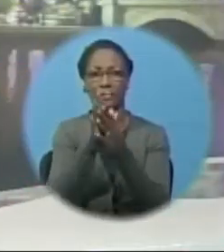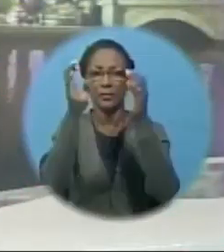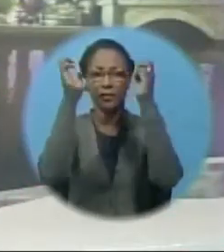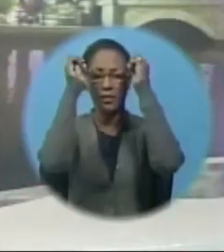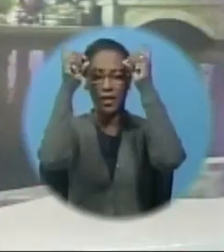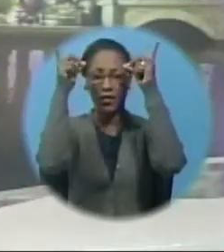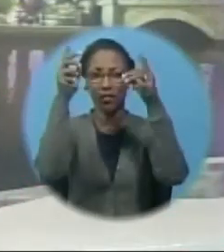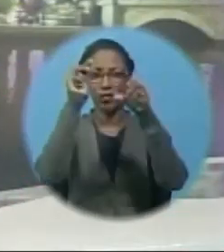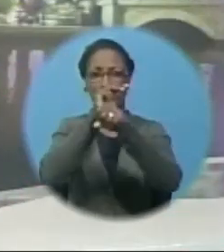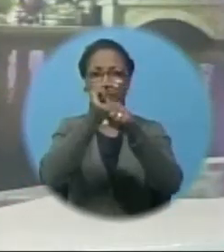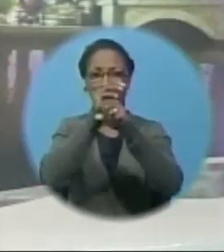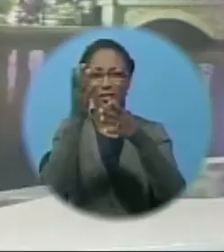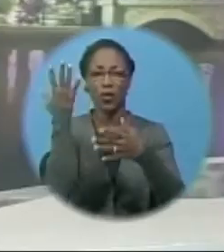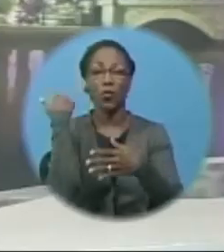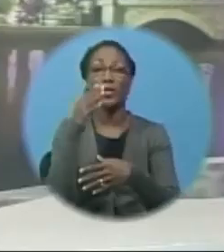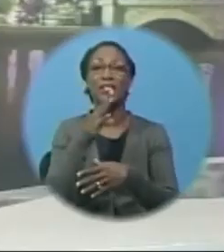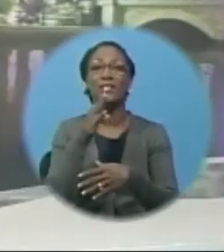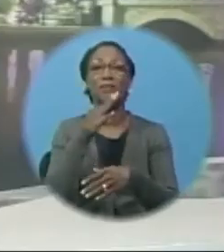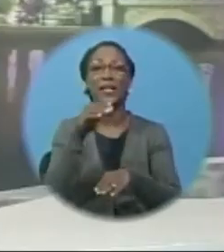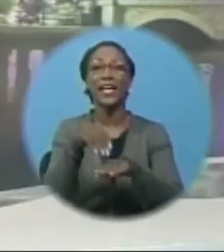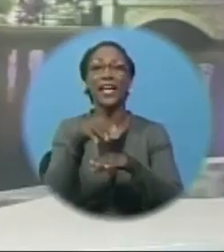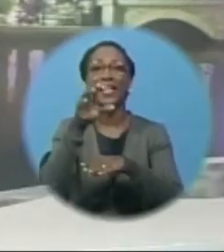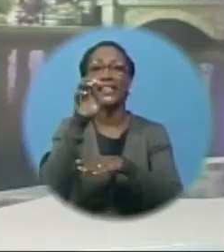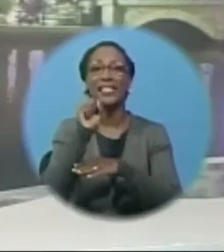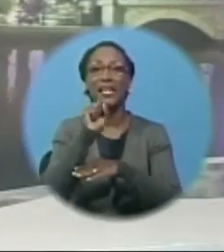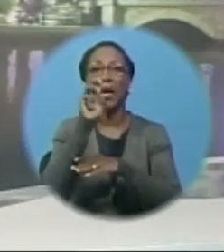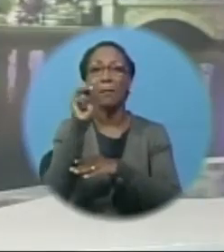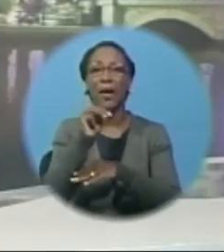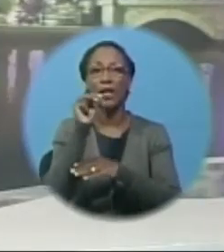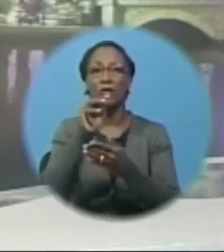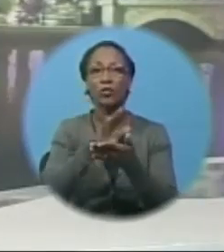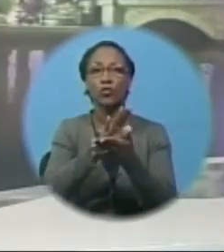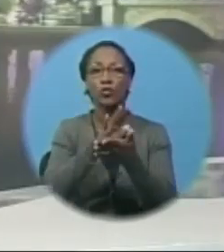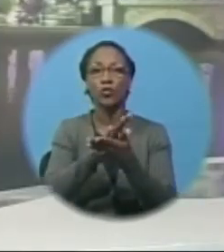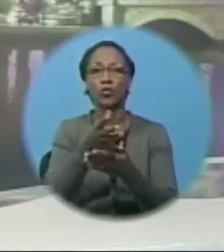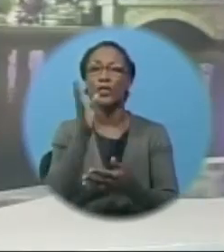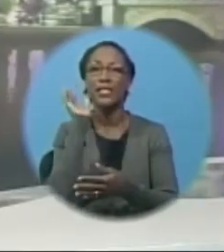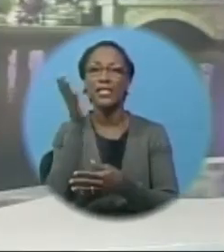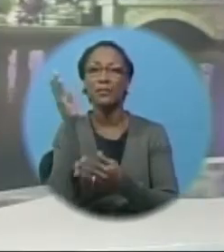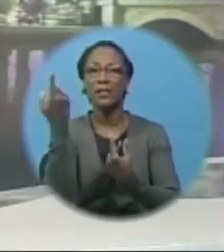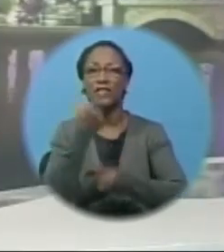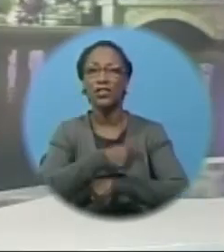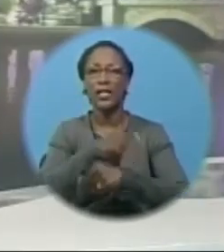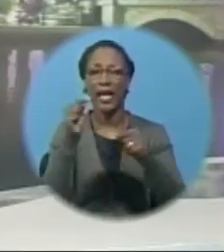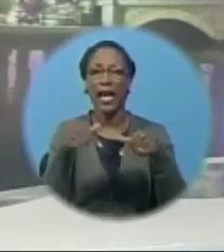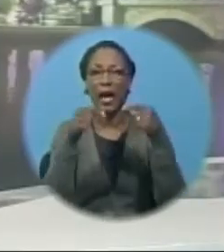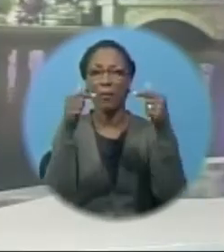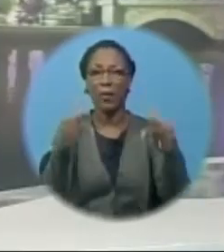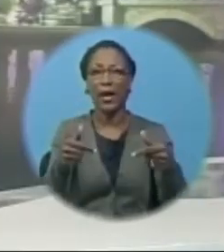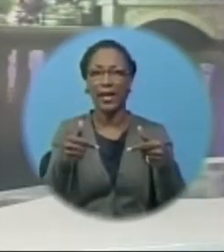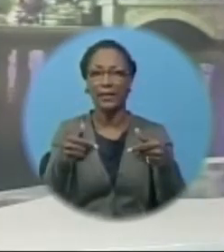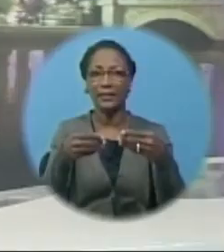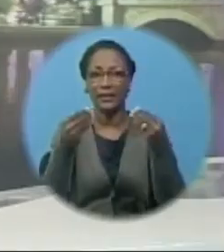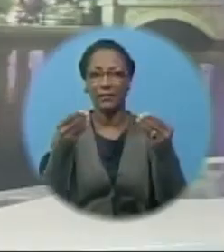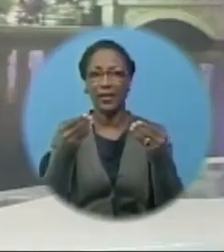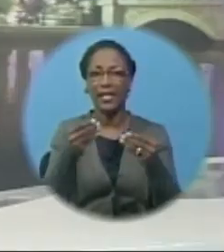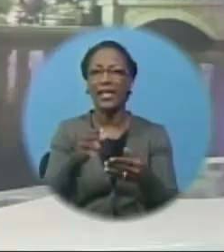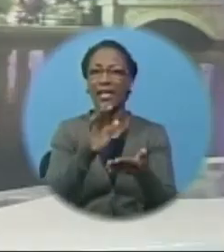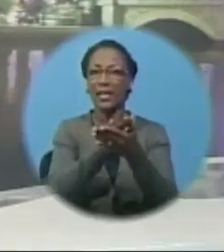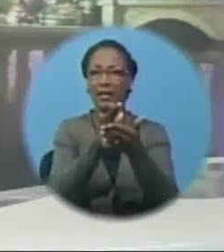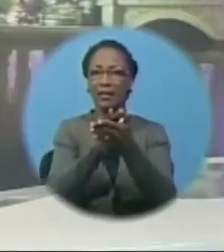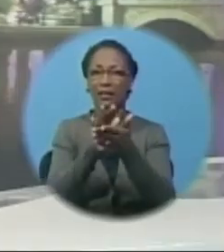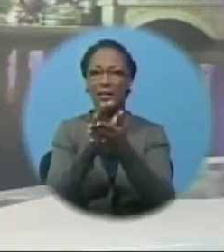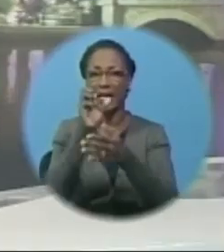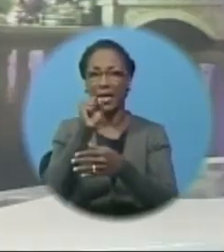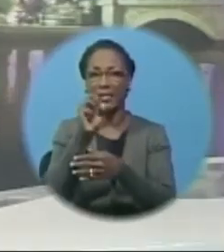The Education Minister was speaking at the St. Michael's School Speech Day and Prize-Giving Ceremony. He lauded the St. Michael's school teachers for their